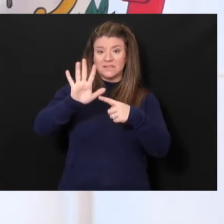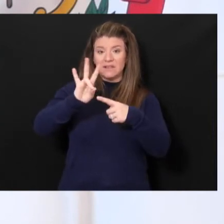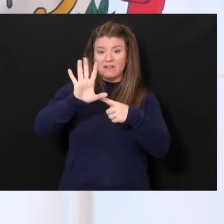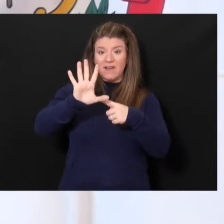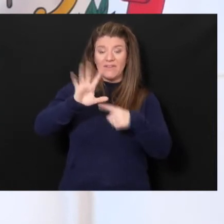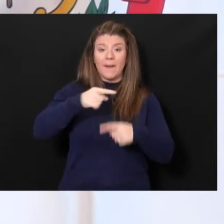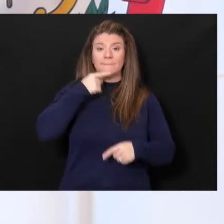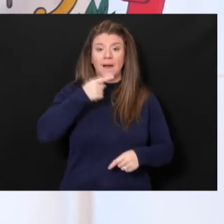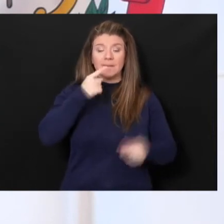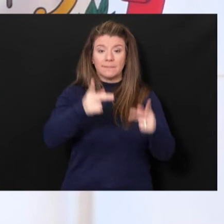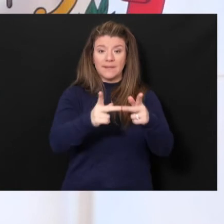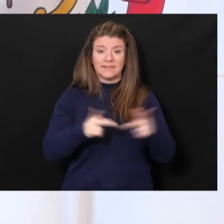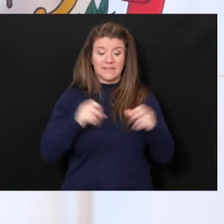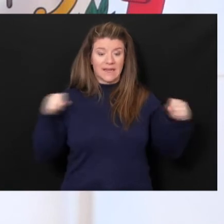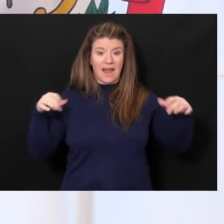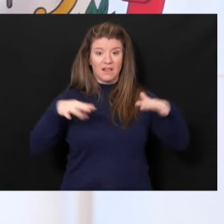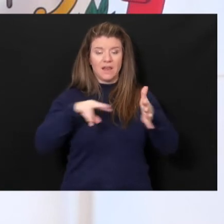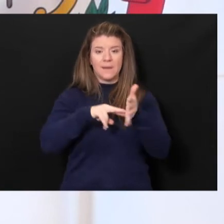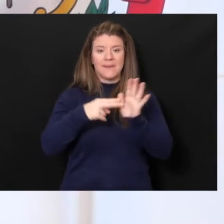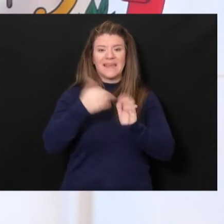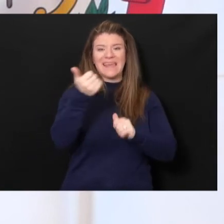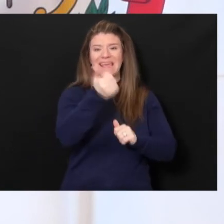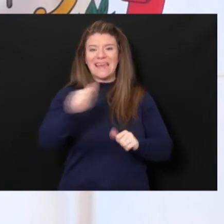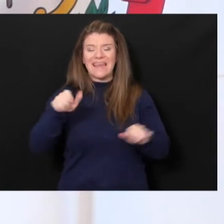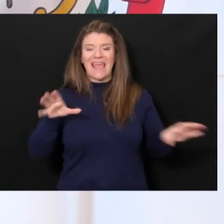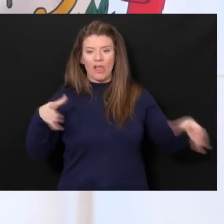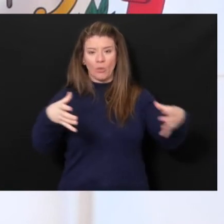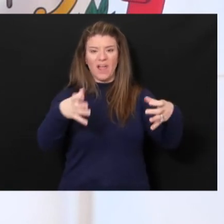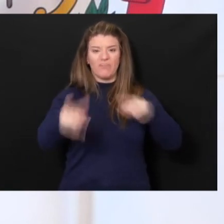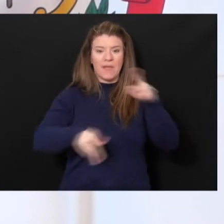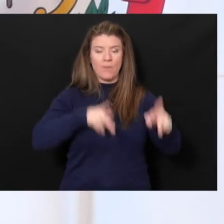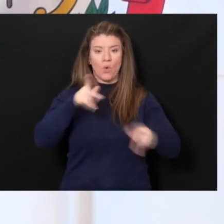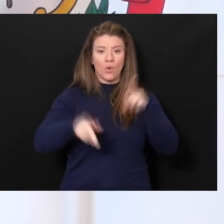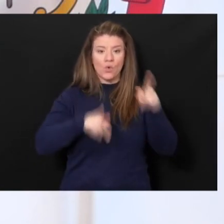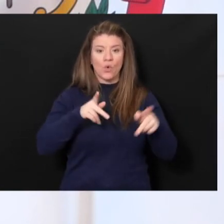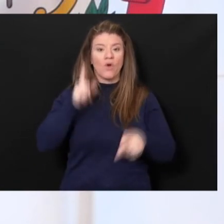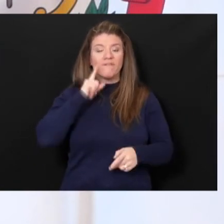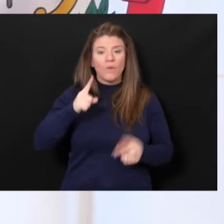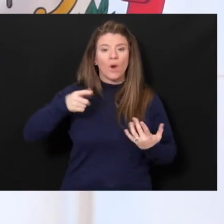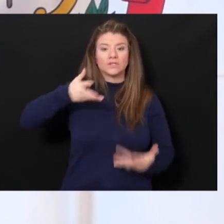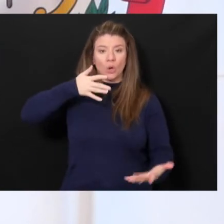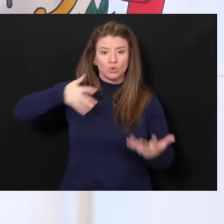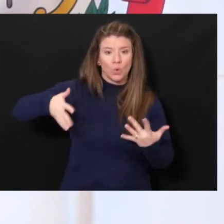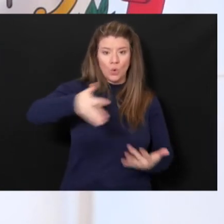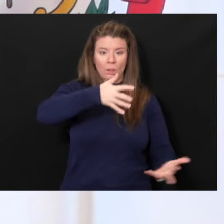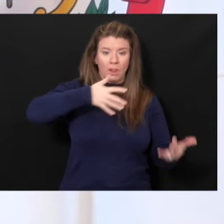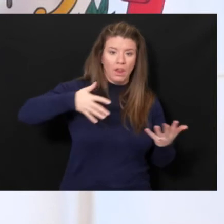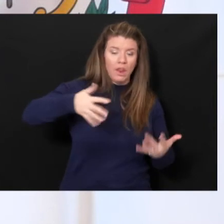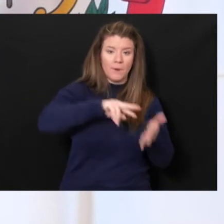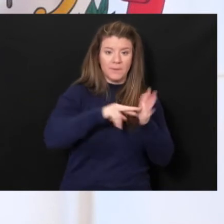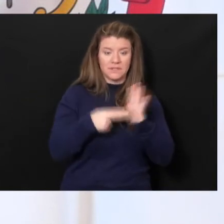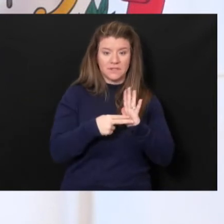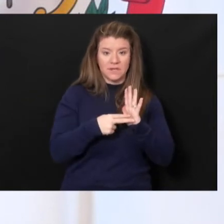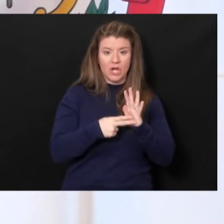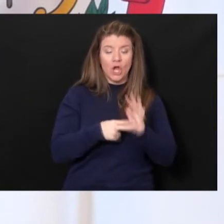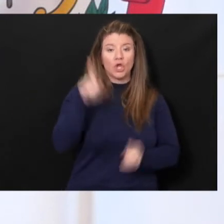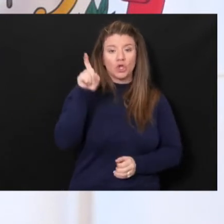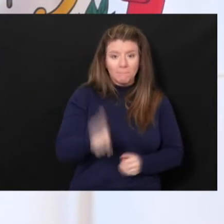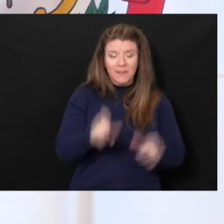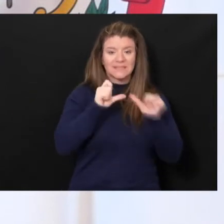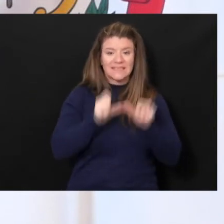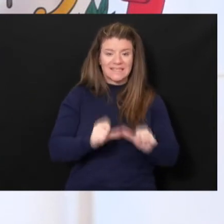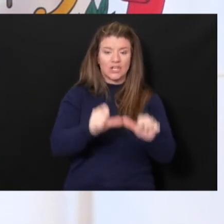Public gatherings means any gathering of people for purely social purposes. You must